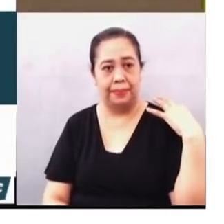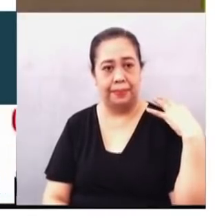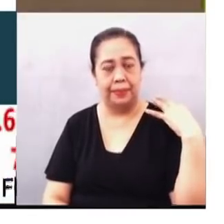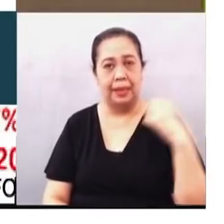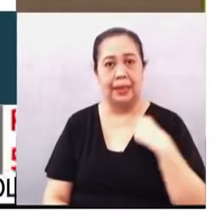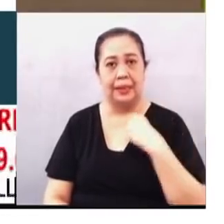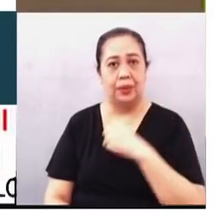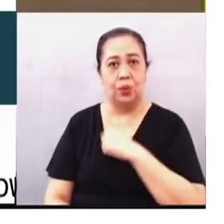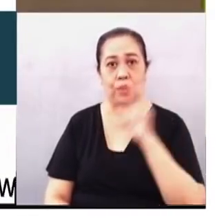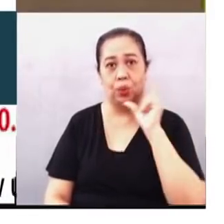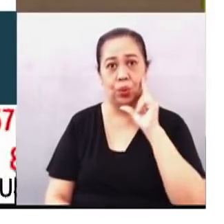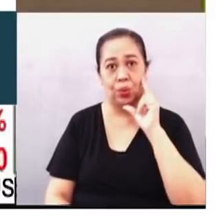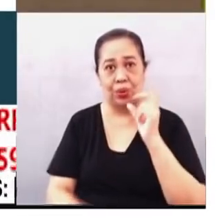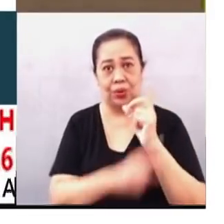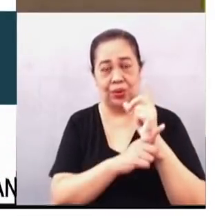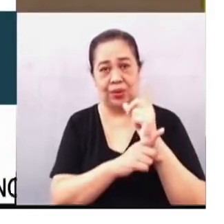Duterte.